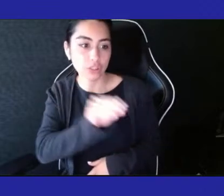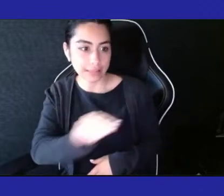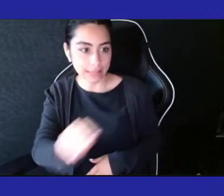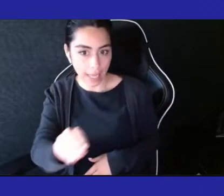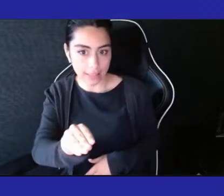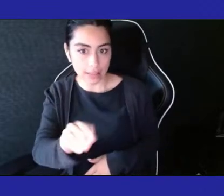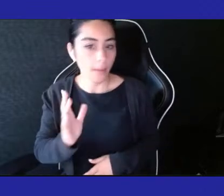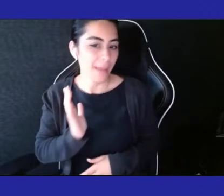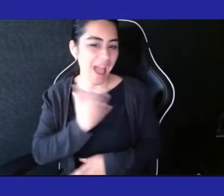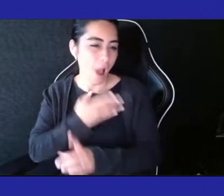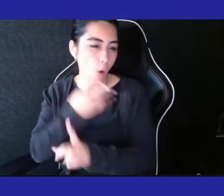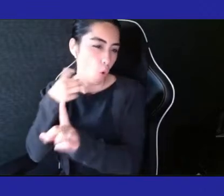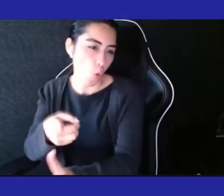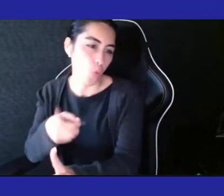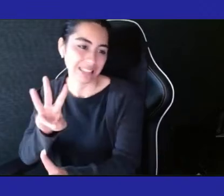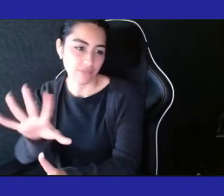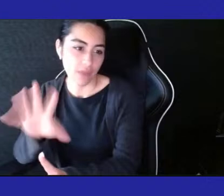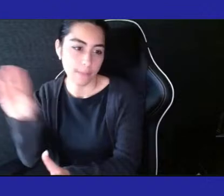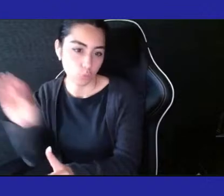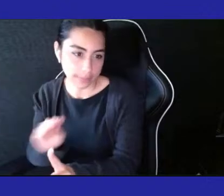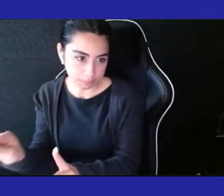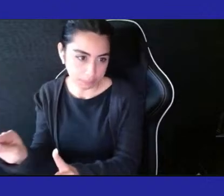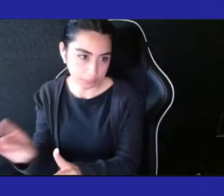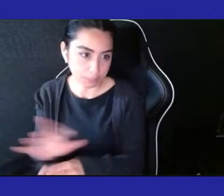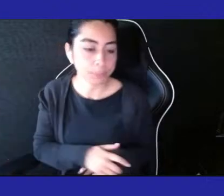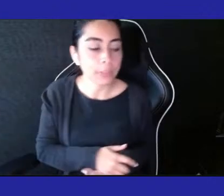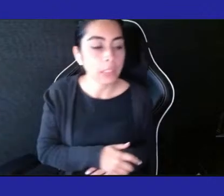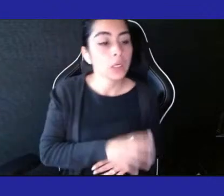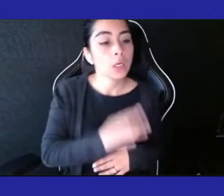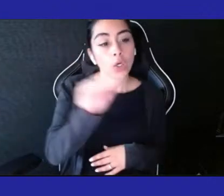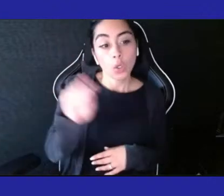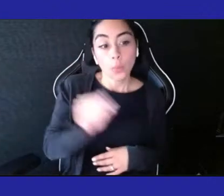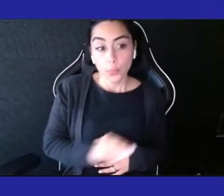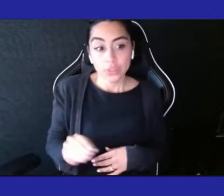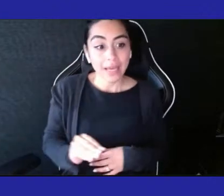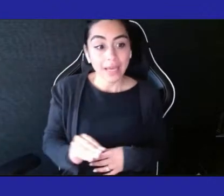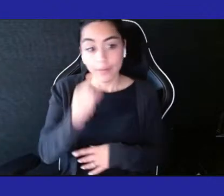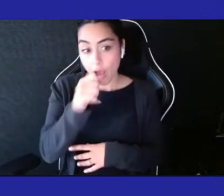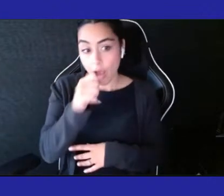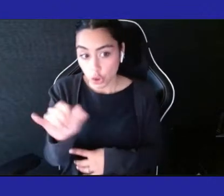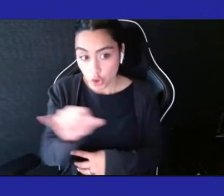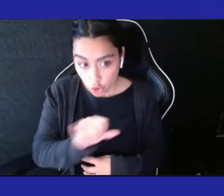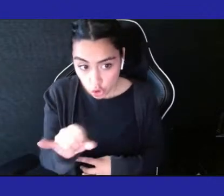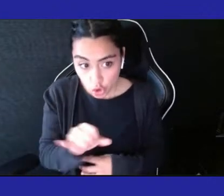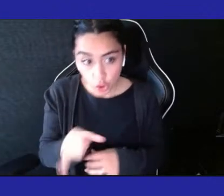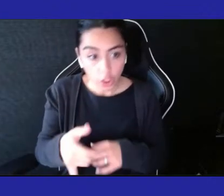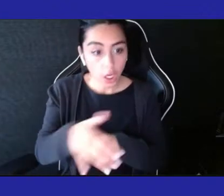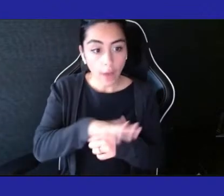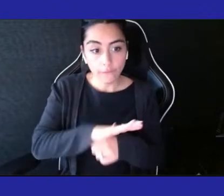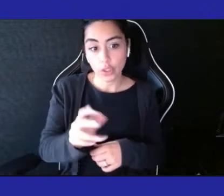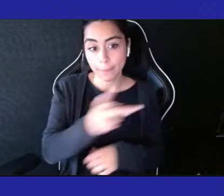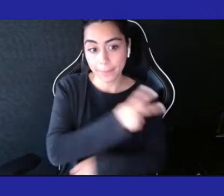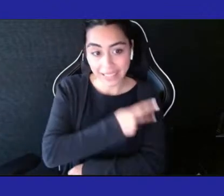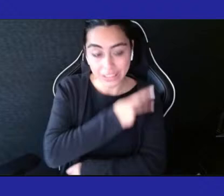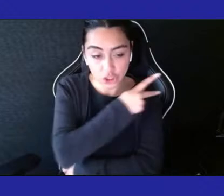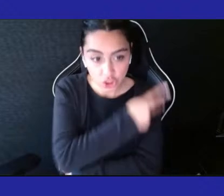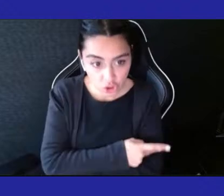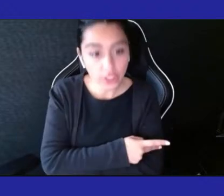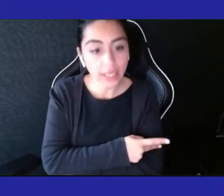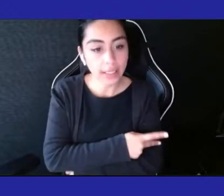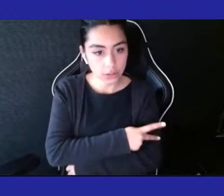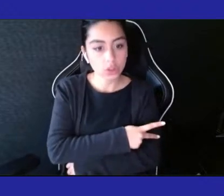of uninsured patients enrolled in health insurance coverage or financial assistance remained the same over the last 6 months at 71.